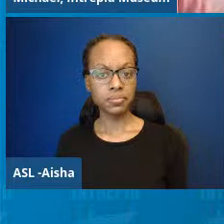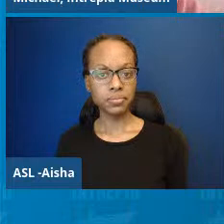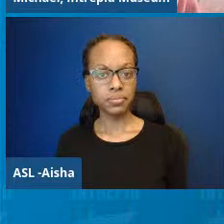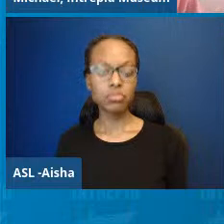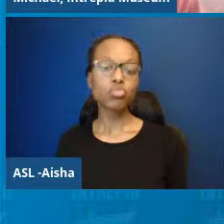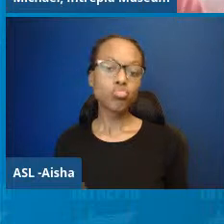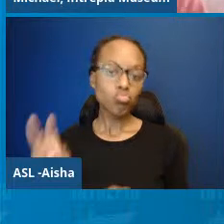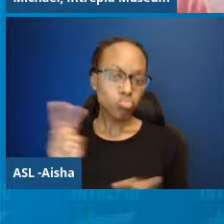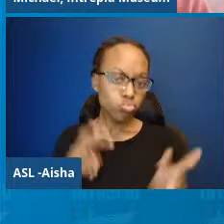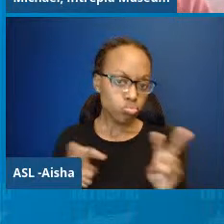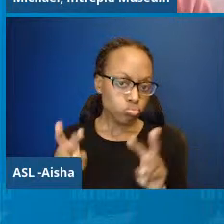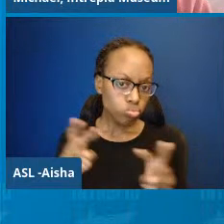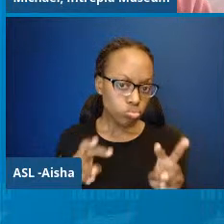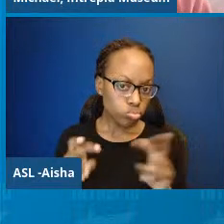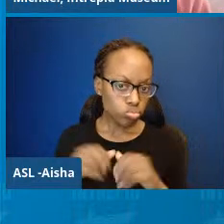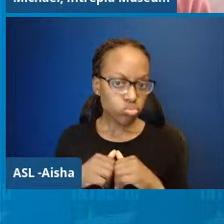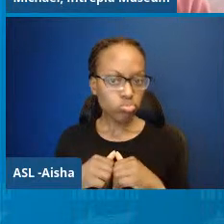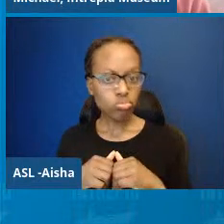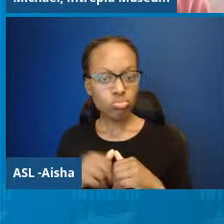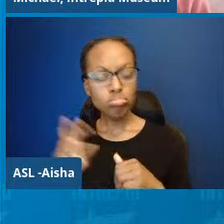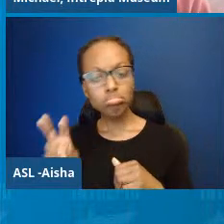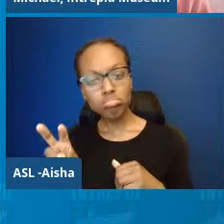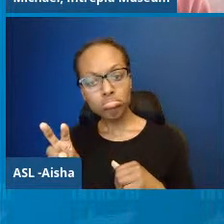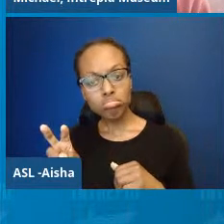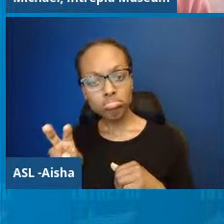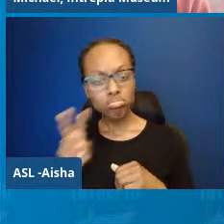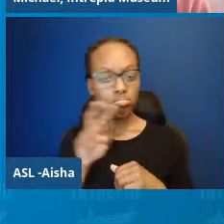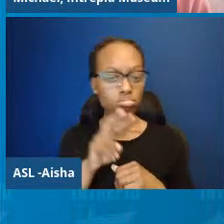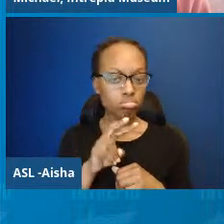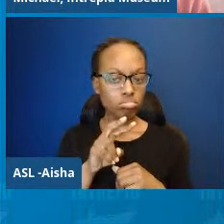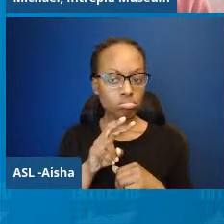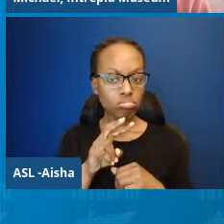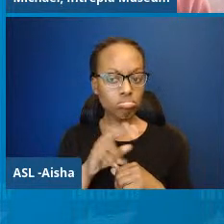your eyes view these 2 images